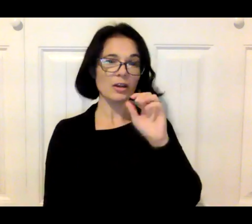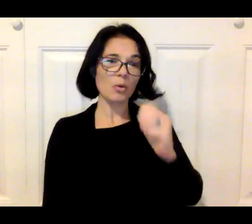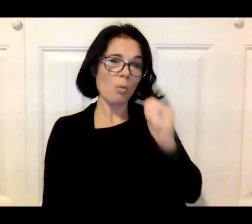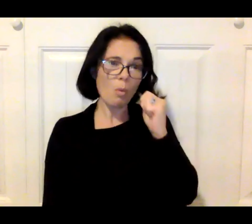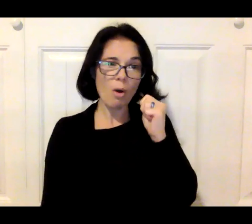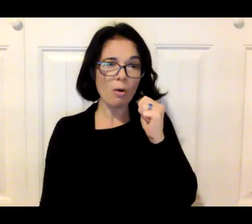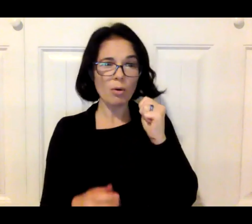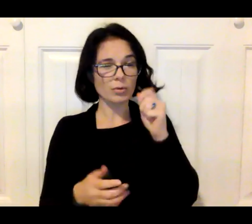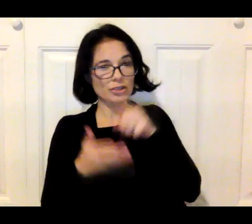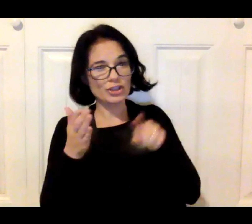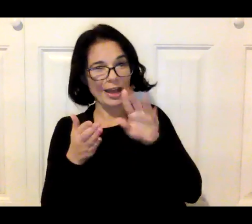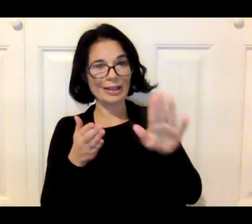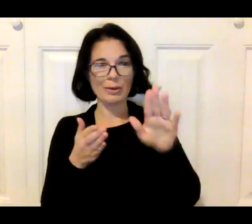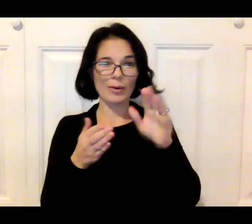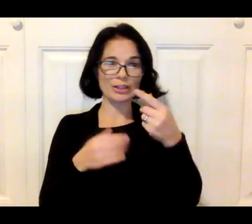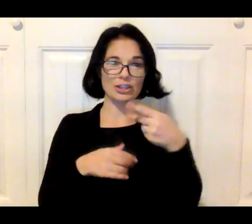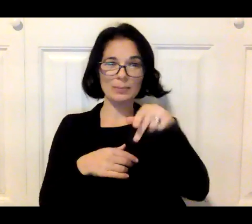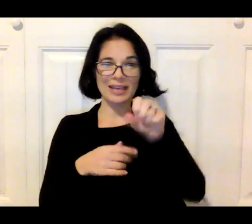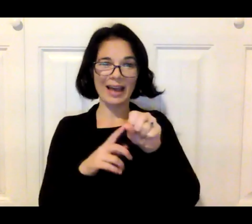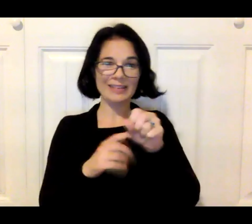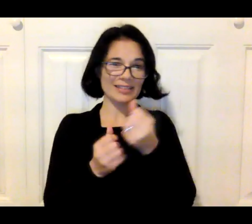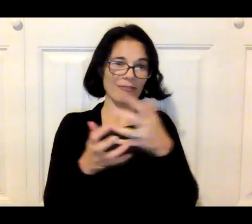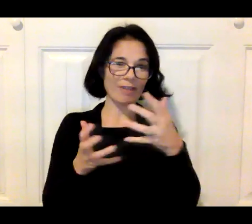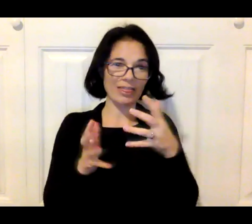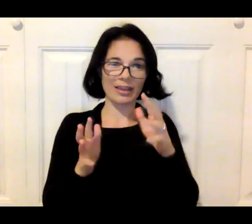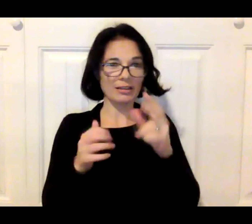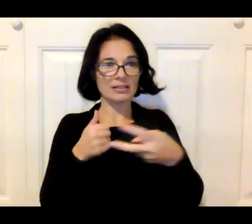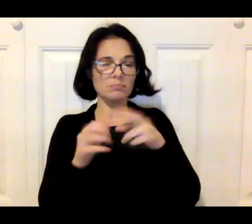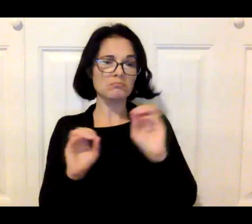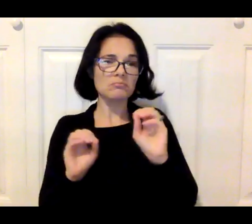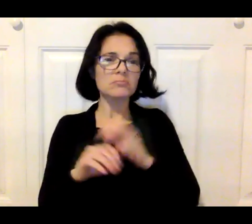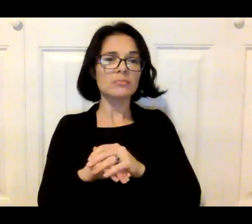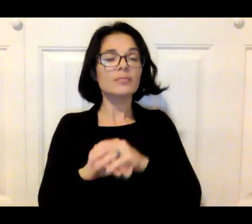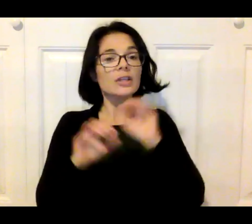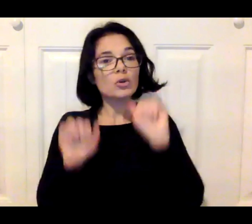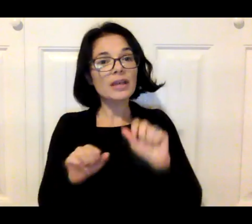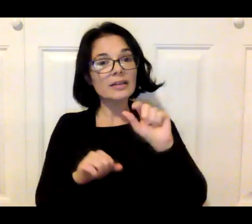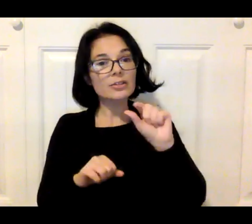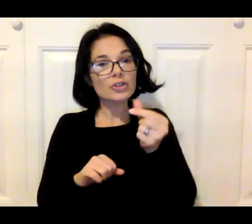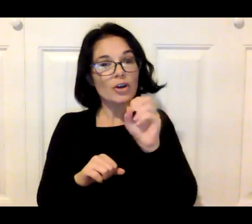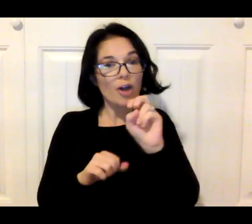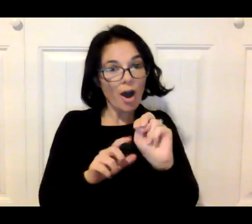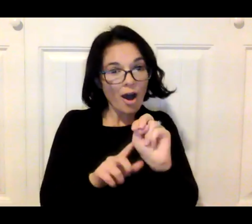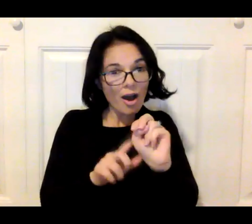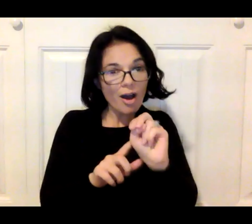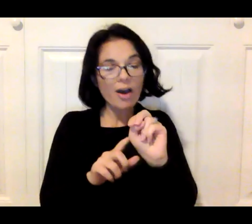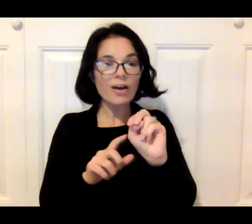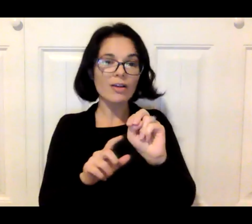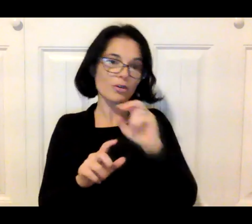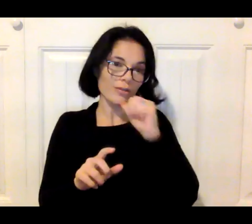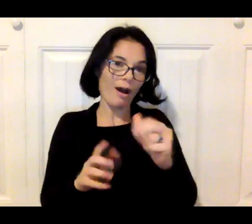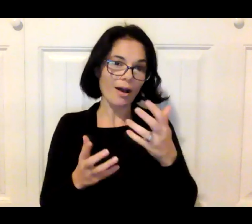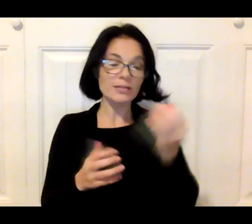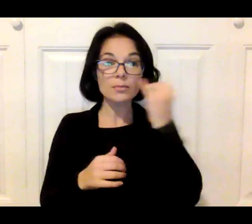that, you can turn it on. You can choose to turn it on in your phone if you have an iPhone or Android,